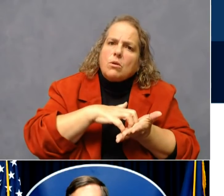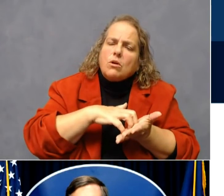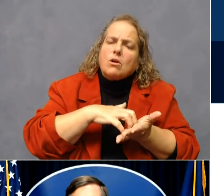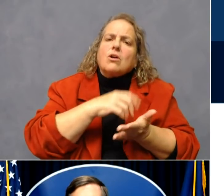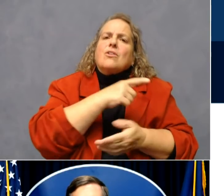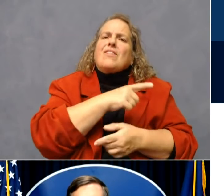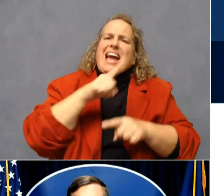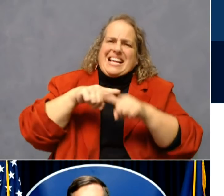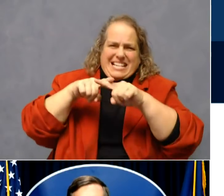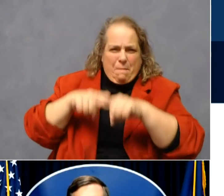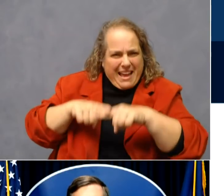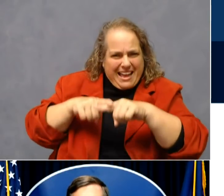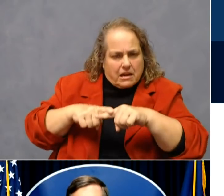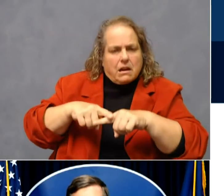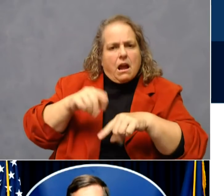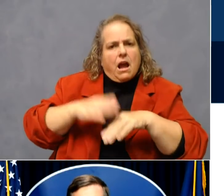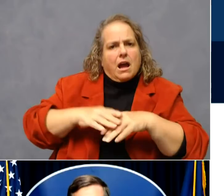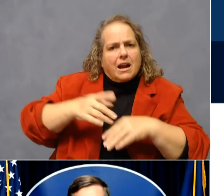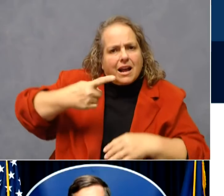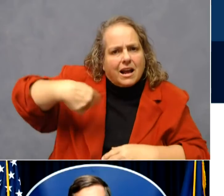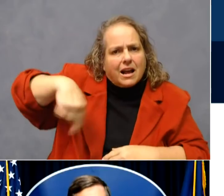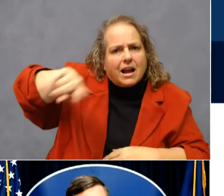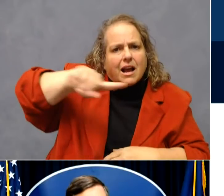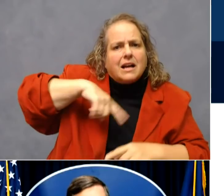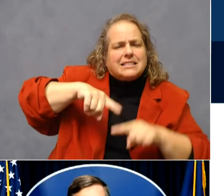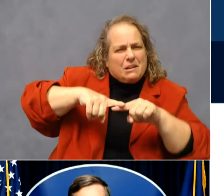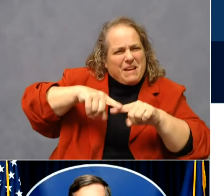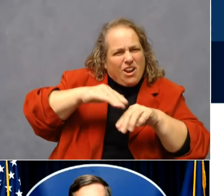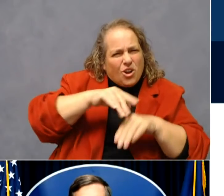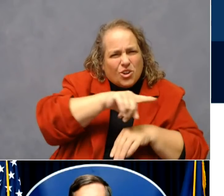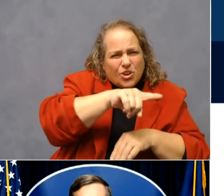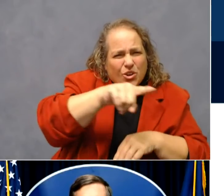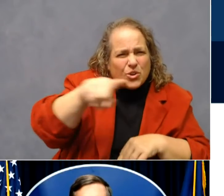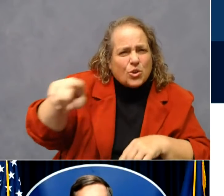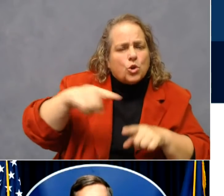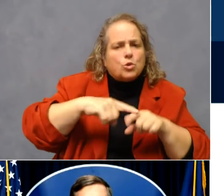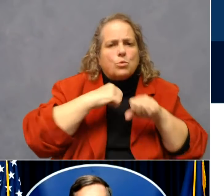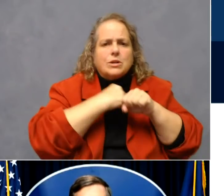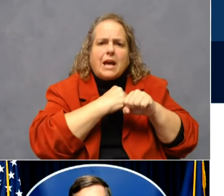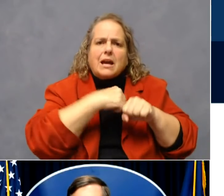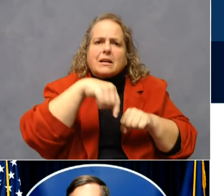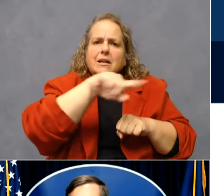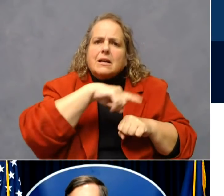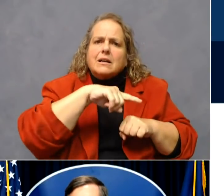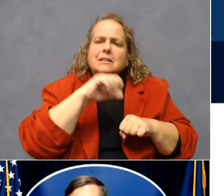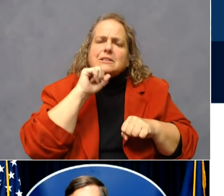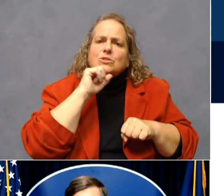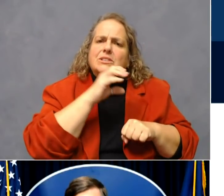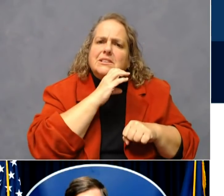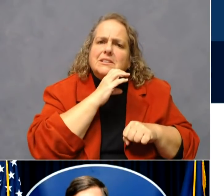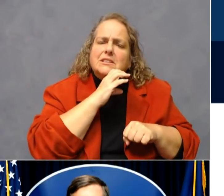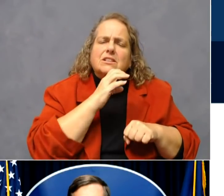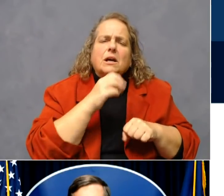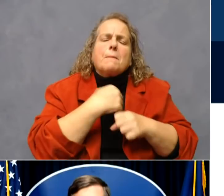every one of us, to do what it takes to protect them. And all it takes is making good decisions every day,